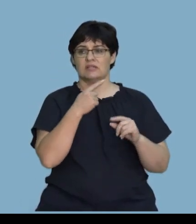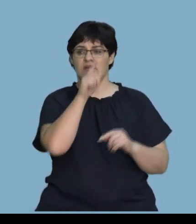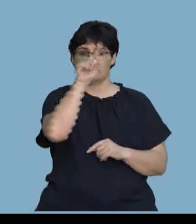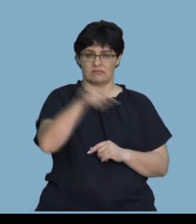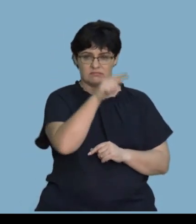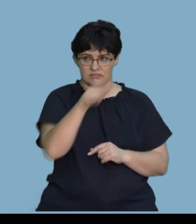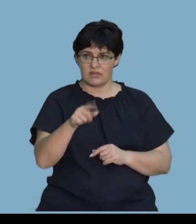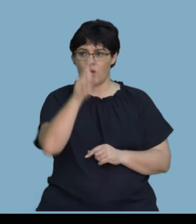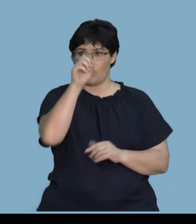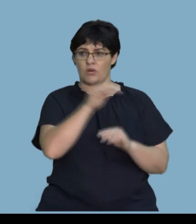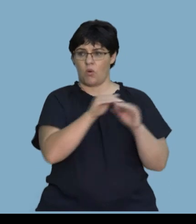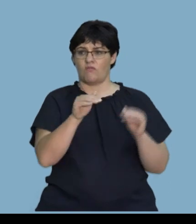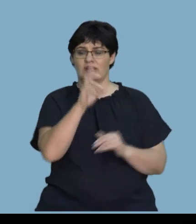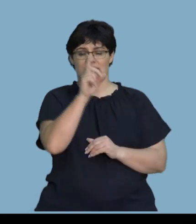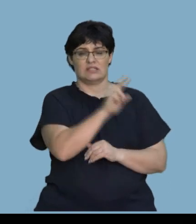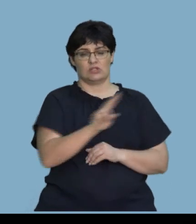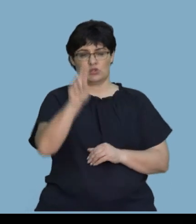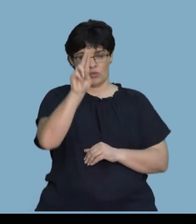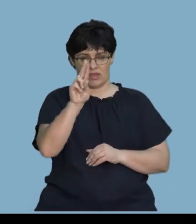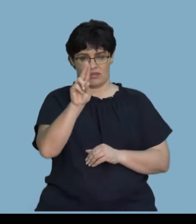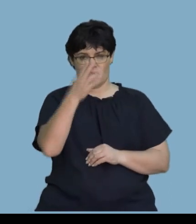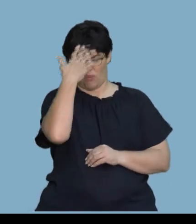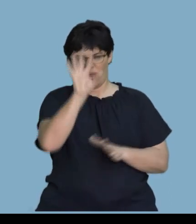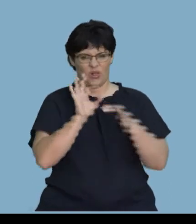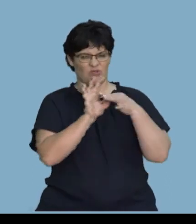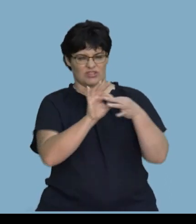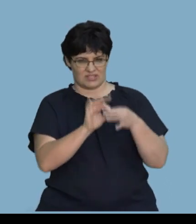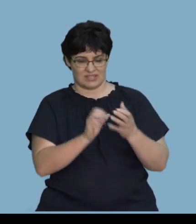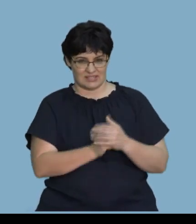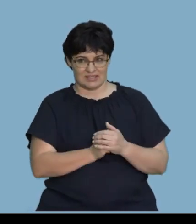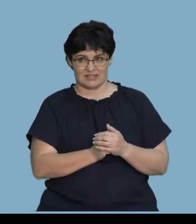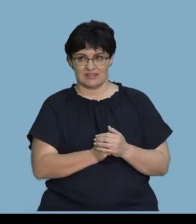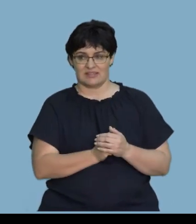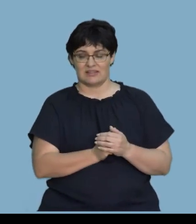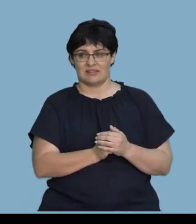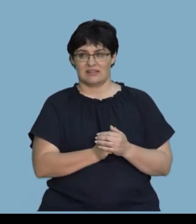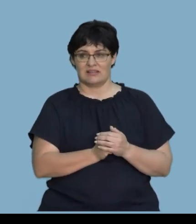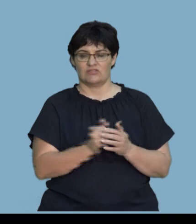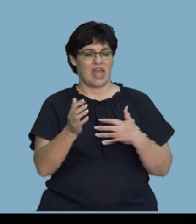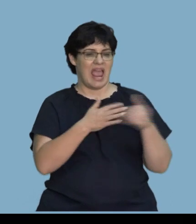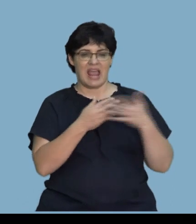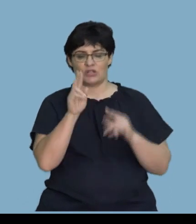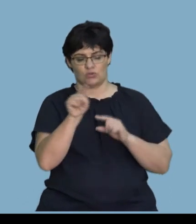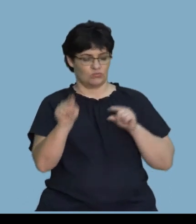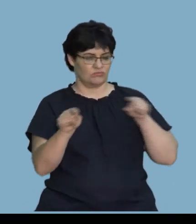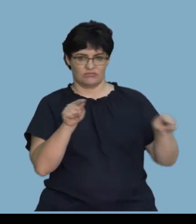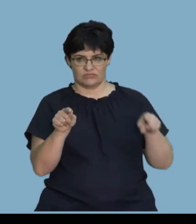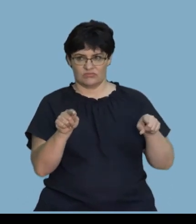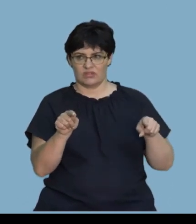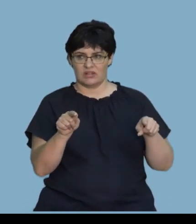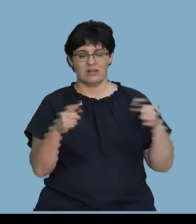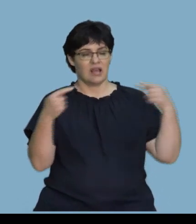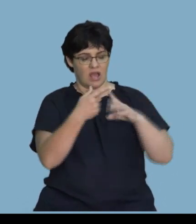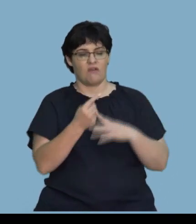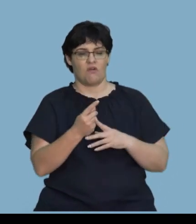this mathematical relationship, which means the gravitational force of attraction between any two objects is inversely